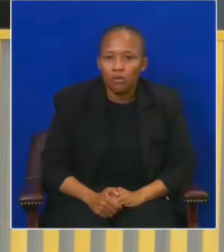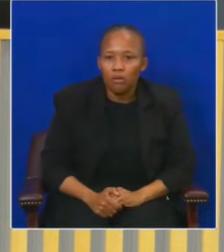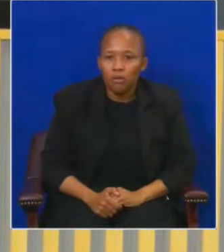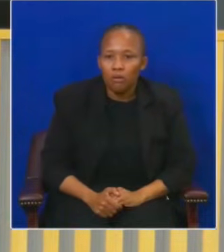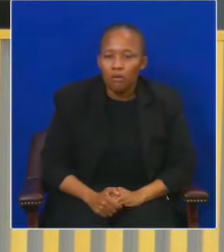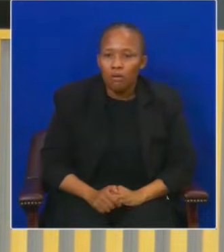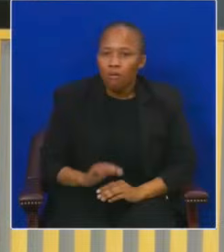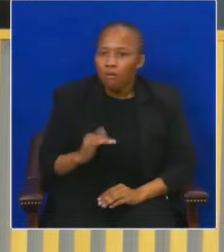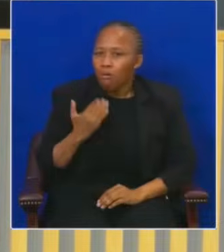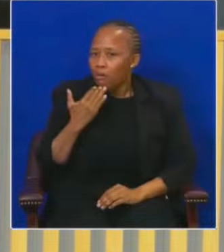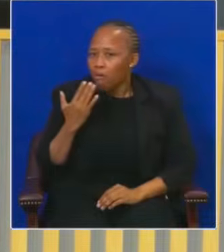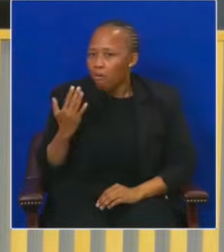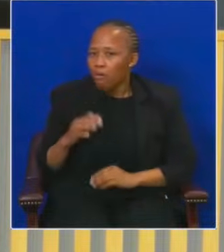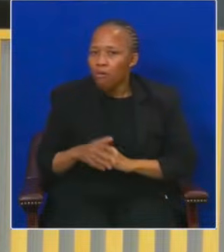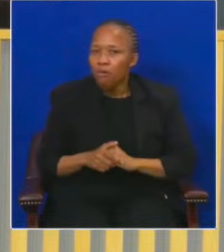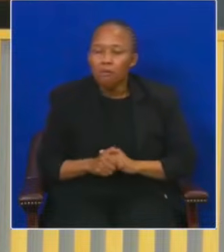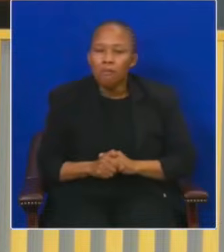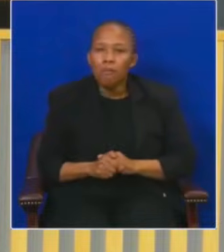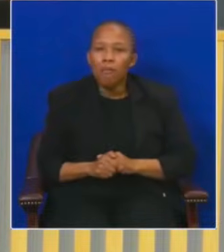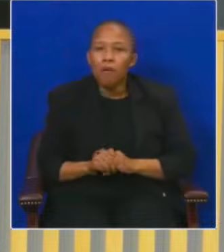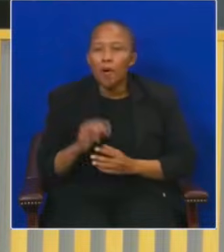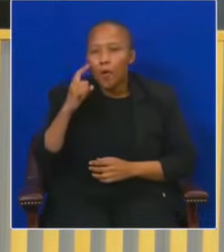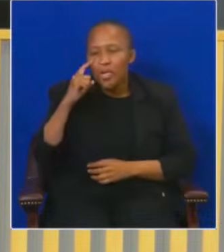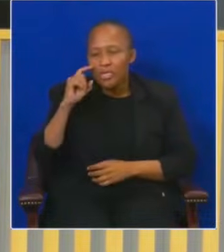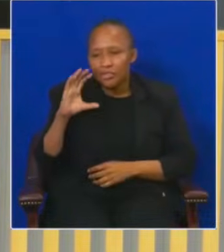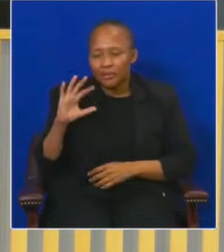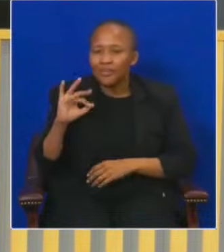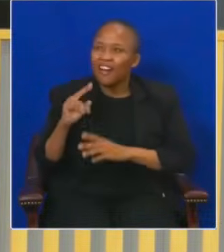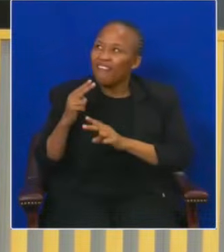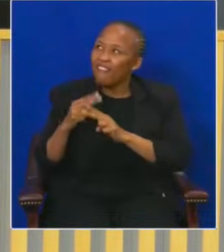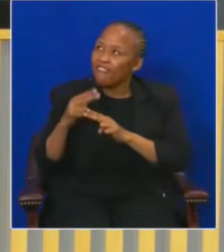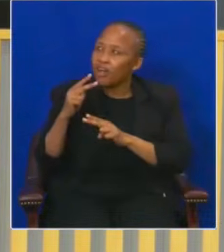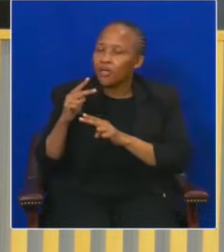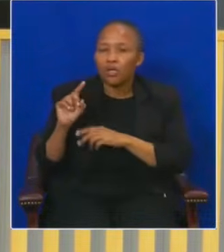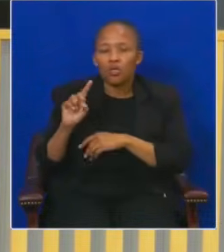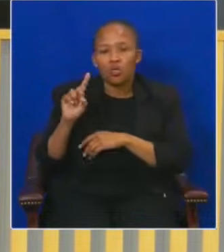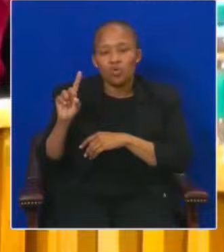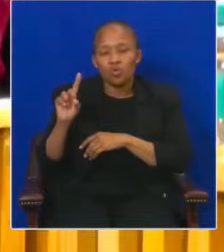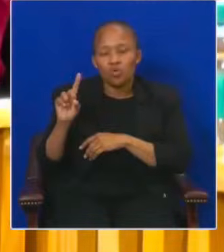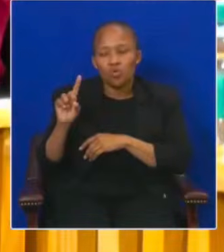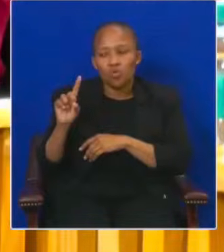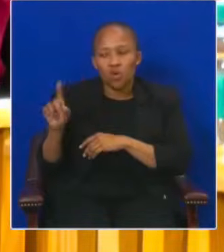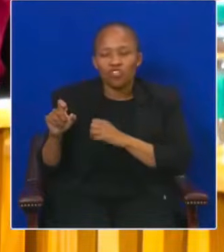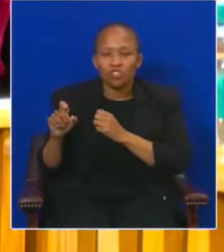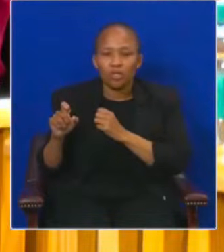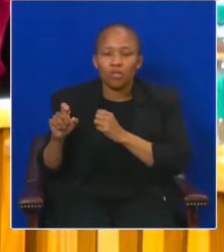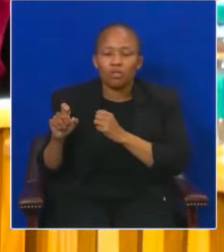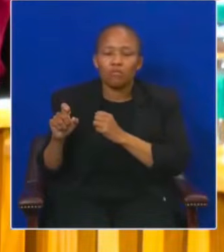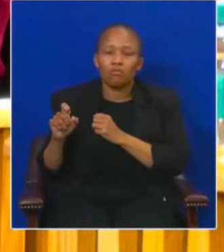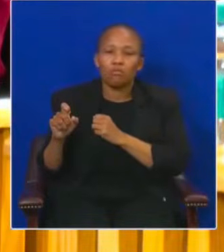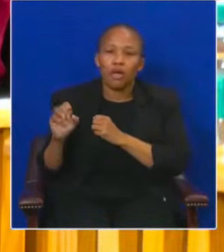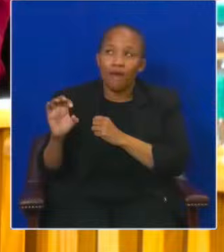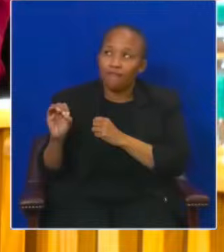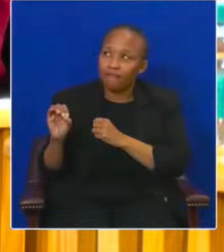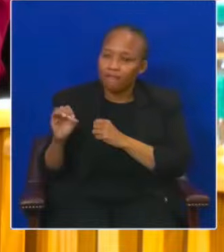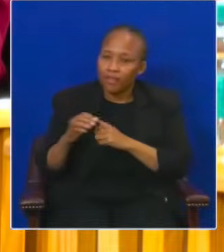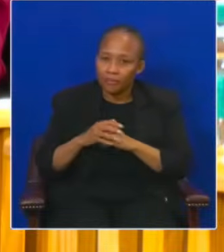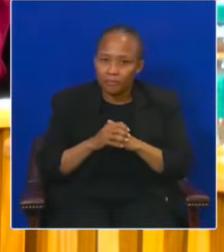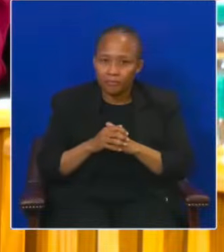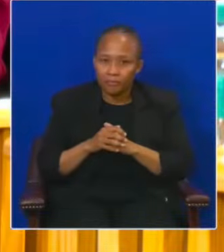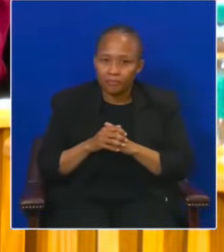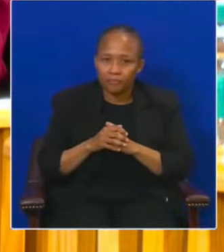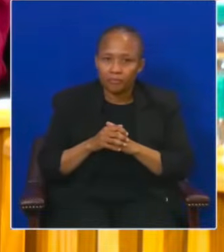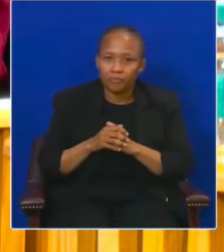Witness C, I have one final question for you on this aspect, but please look at the image currently being displayed.